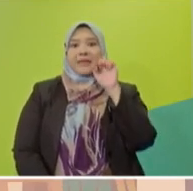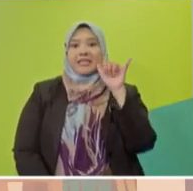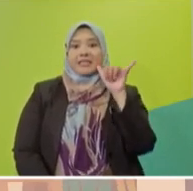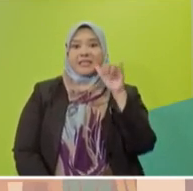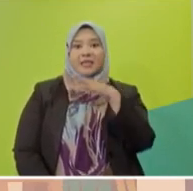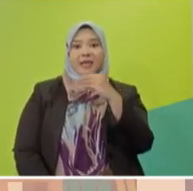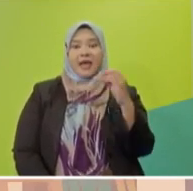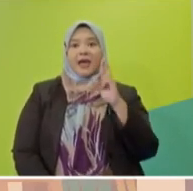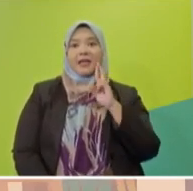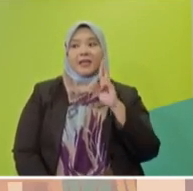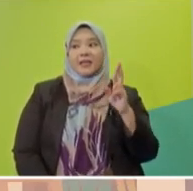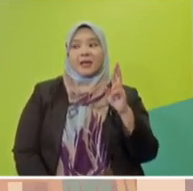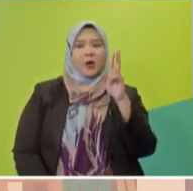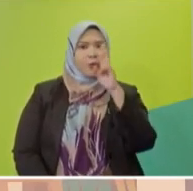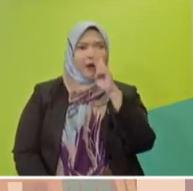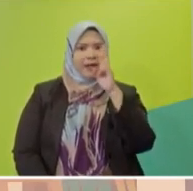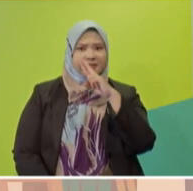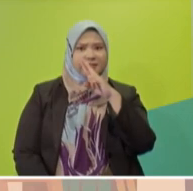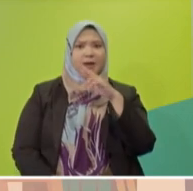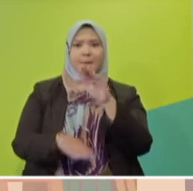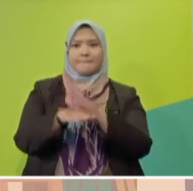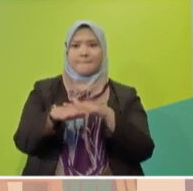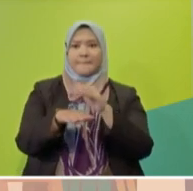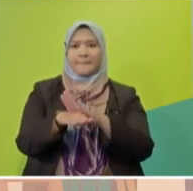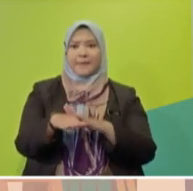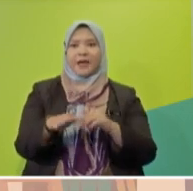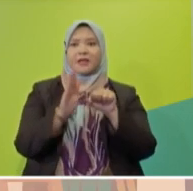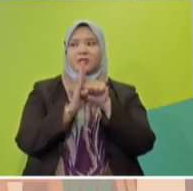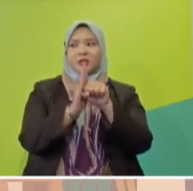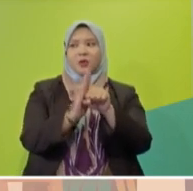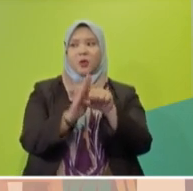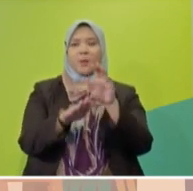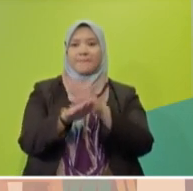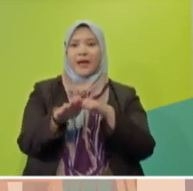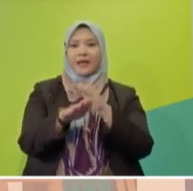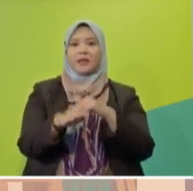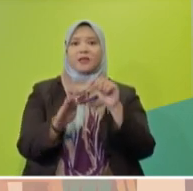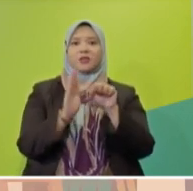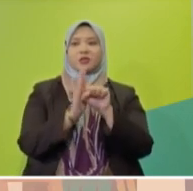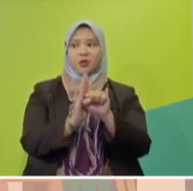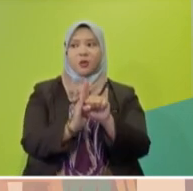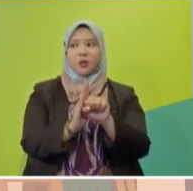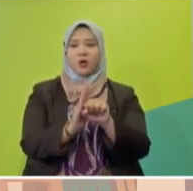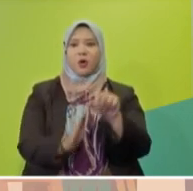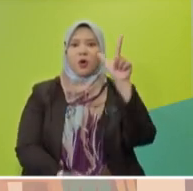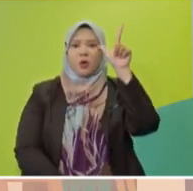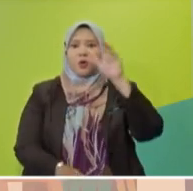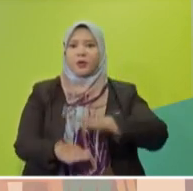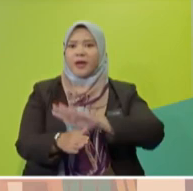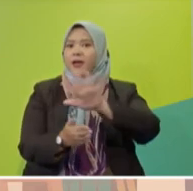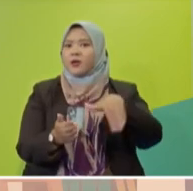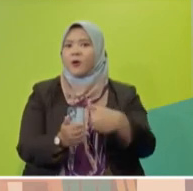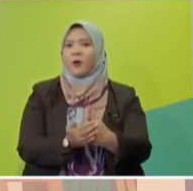pet show. Look at all the pets. Whisper and his rabbit, Daisy and her